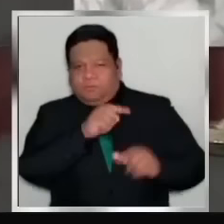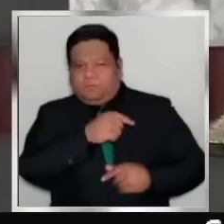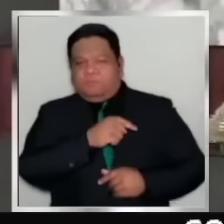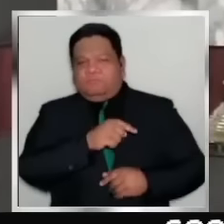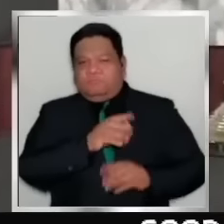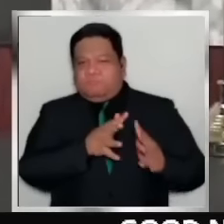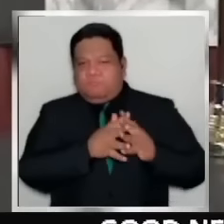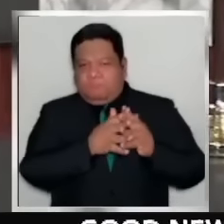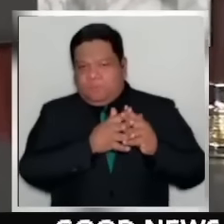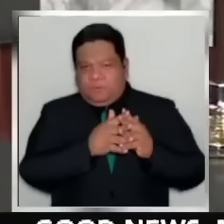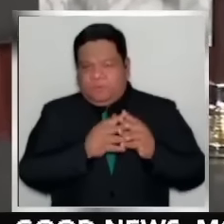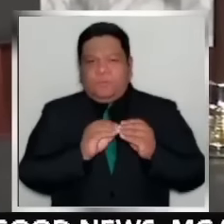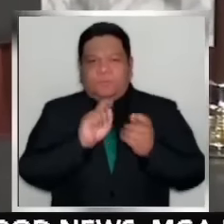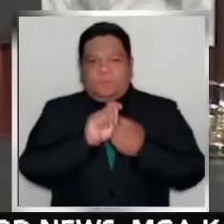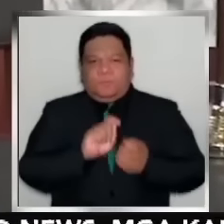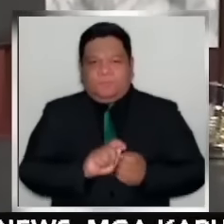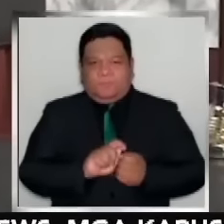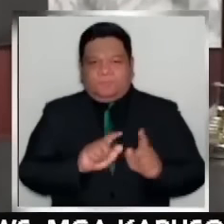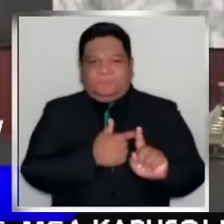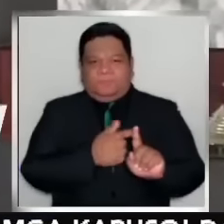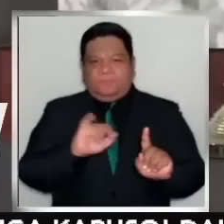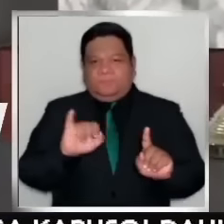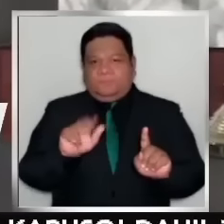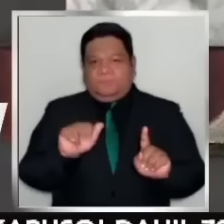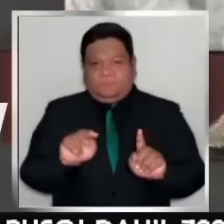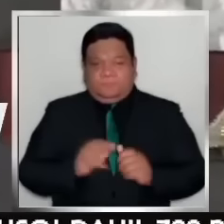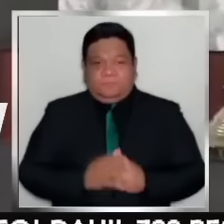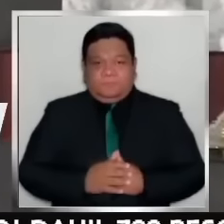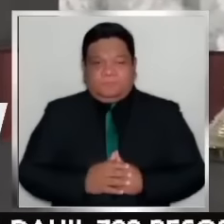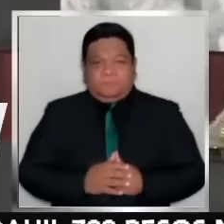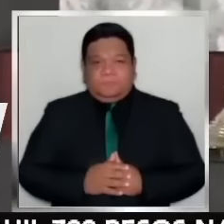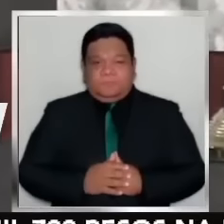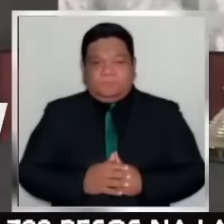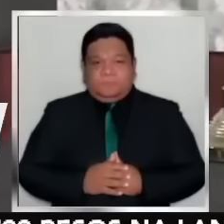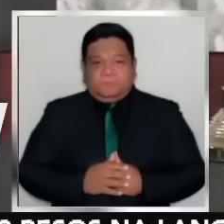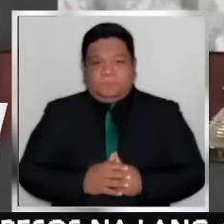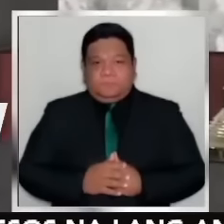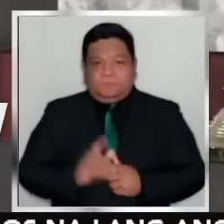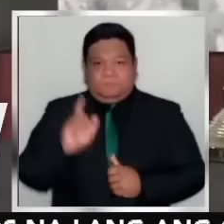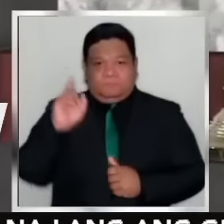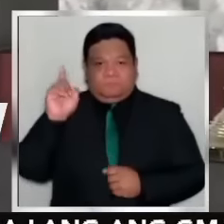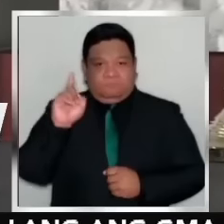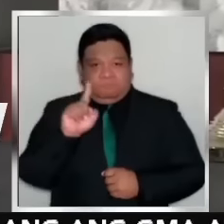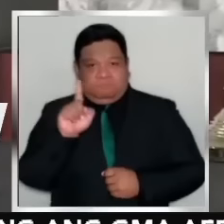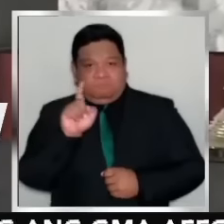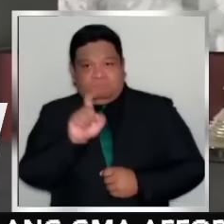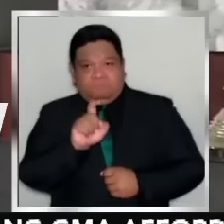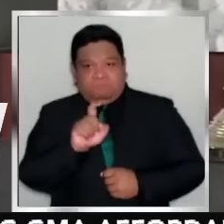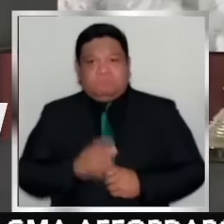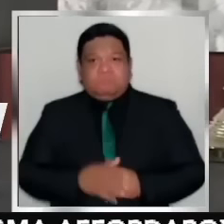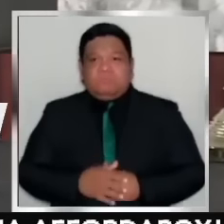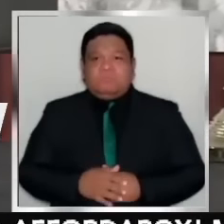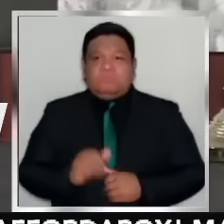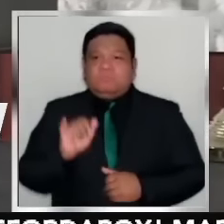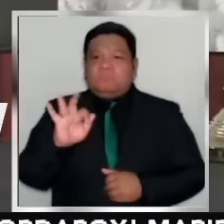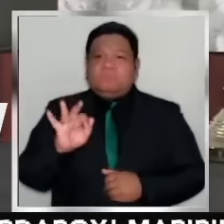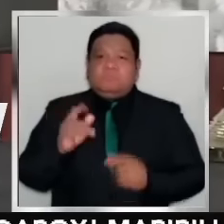Has the U.S. asked your government to contribute Philippine military troops to combat operations should a war break out between the U.S. and China over Taiwan?